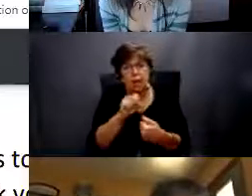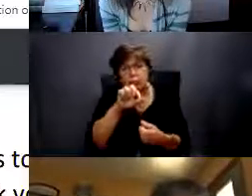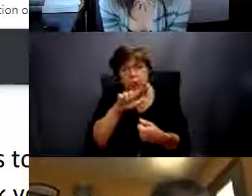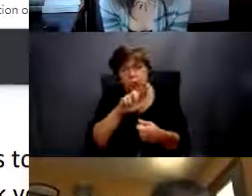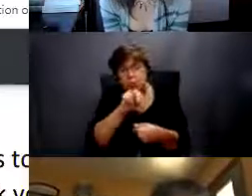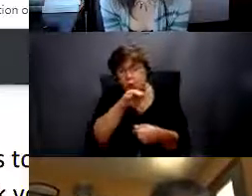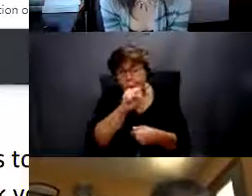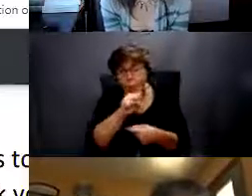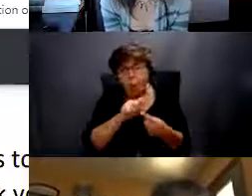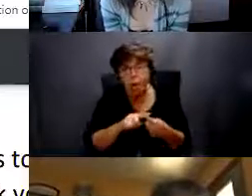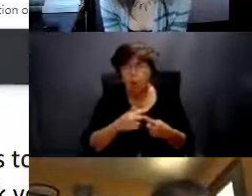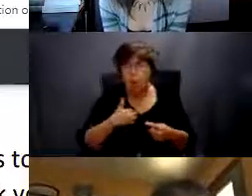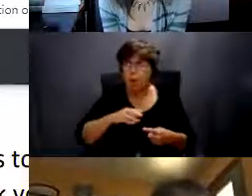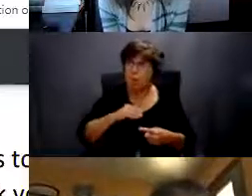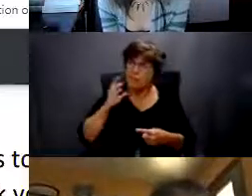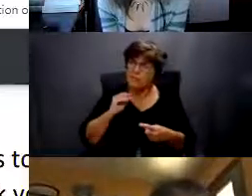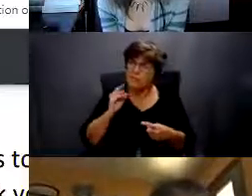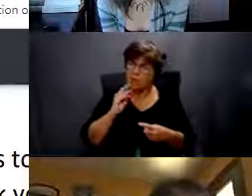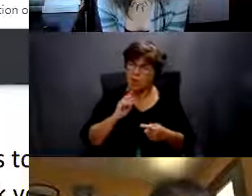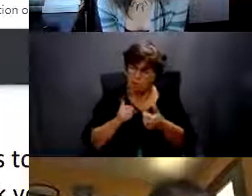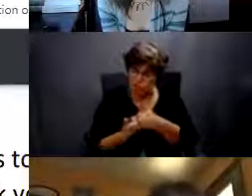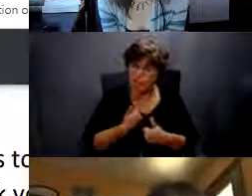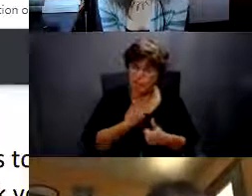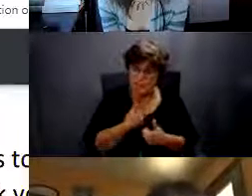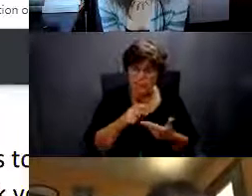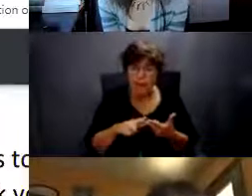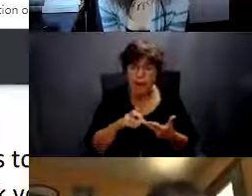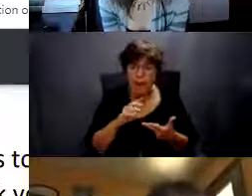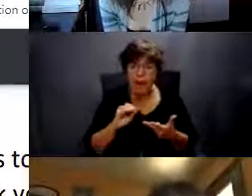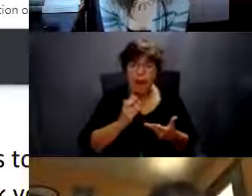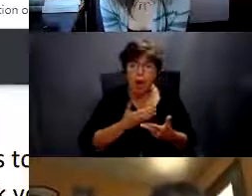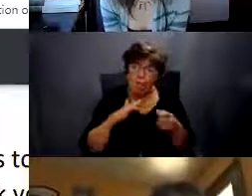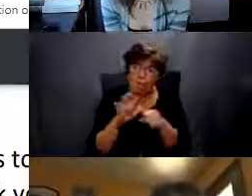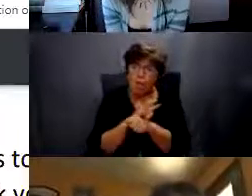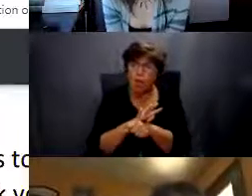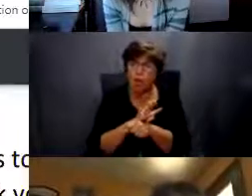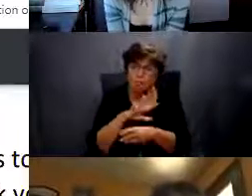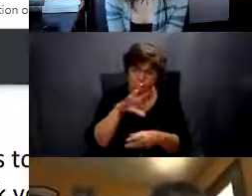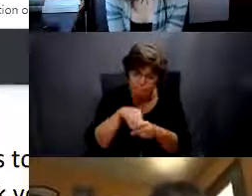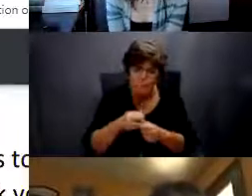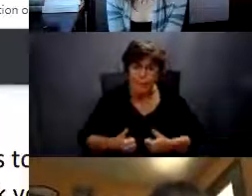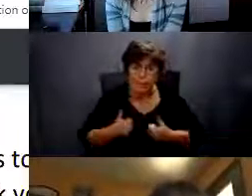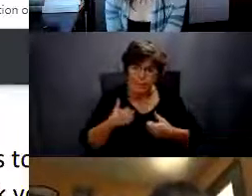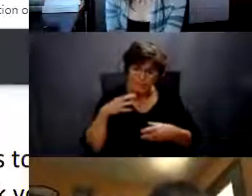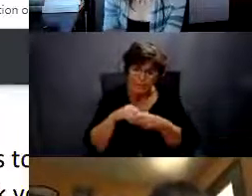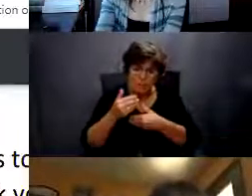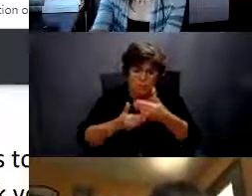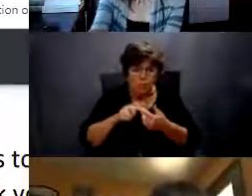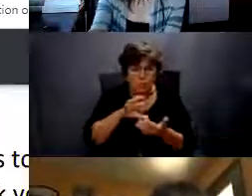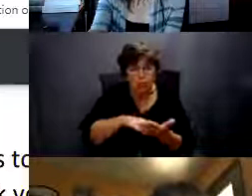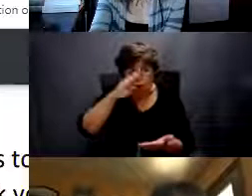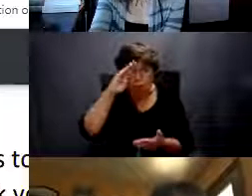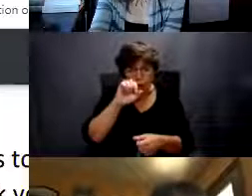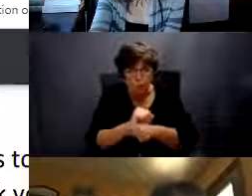interpret one's own experiences in any way, and the freedom to bring our whole selves and lives into the process of learning, practice,